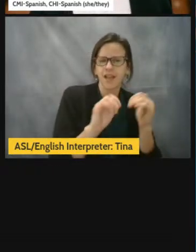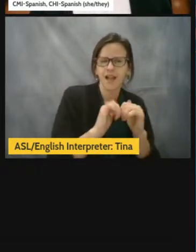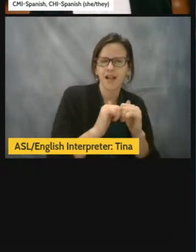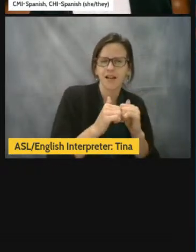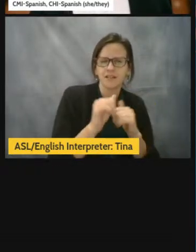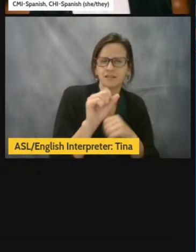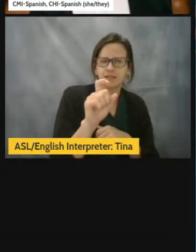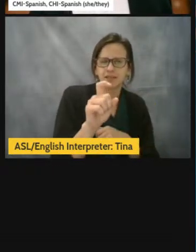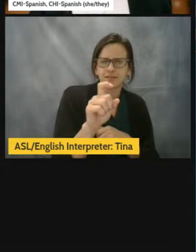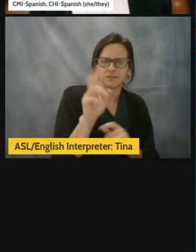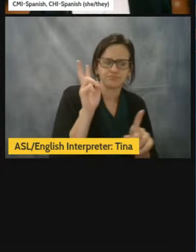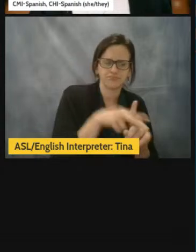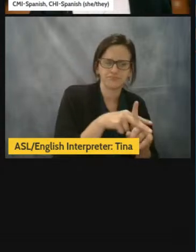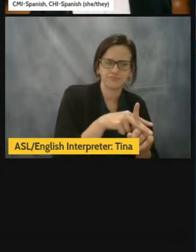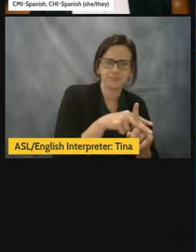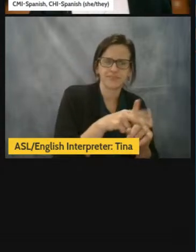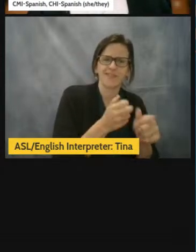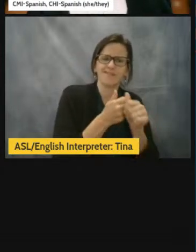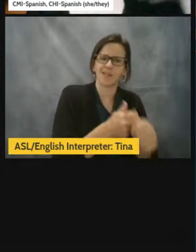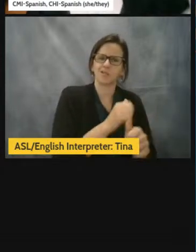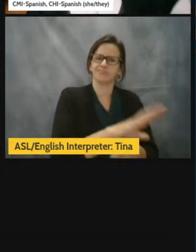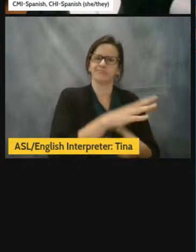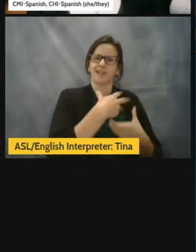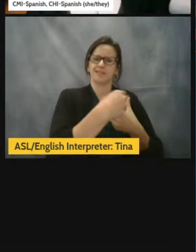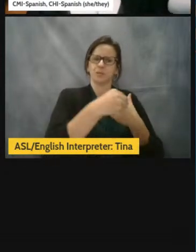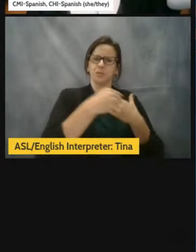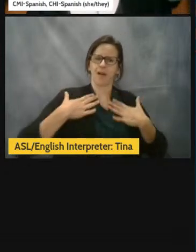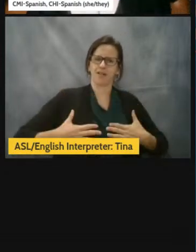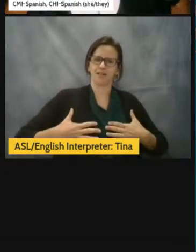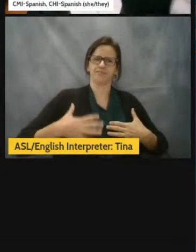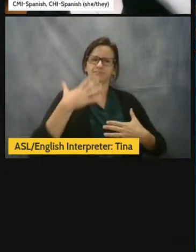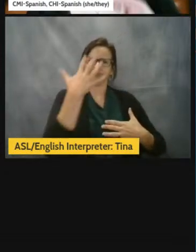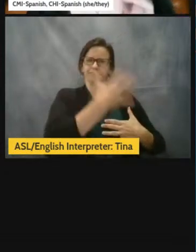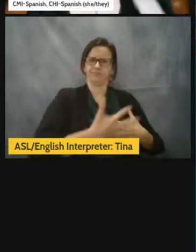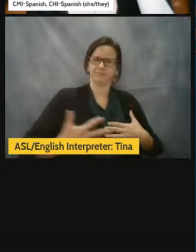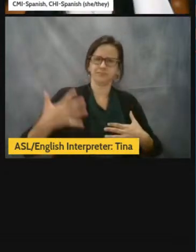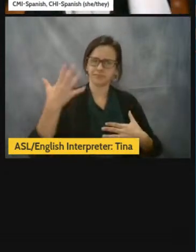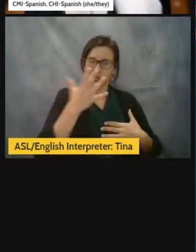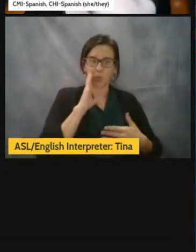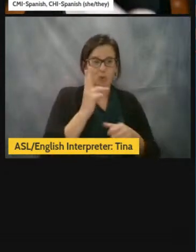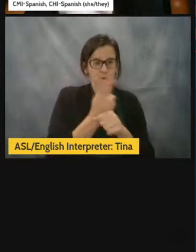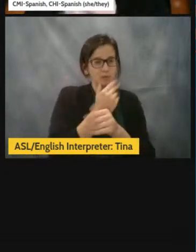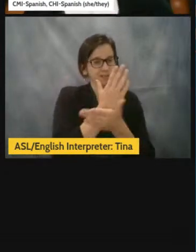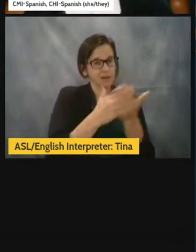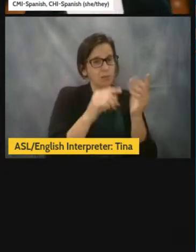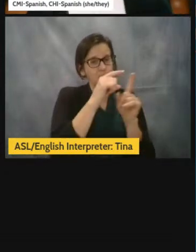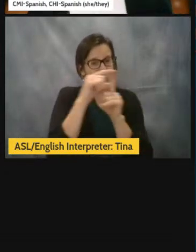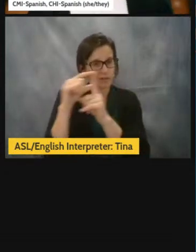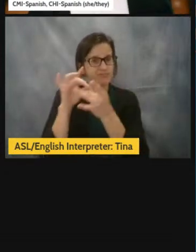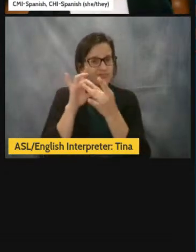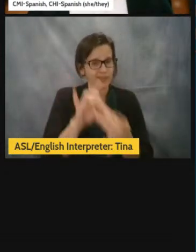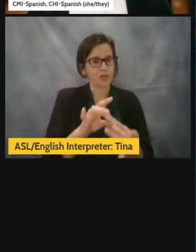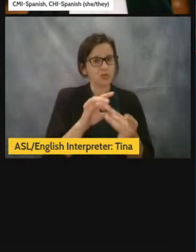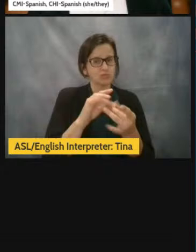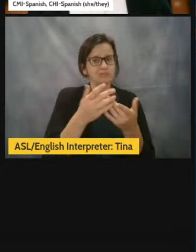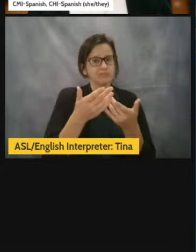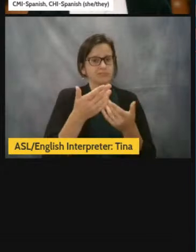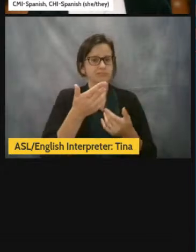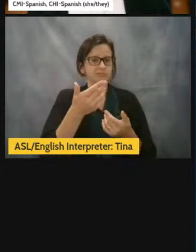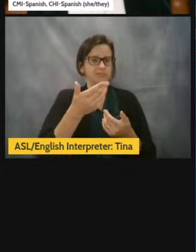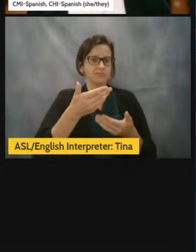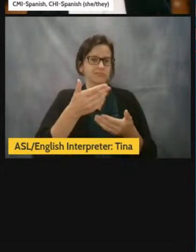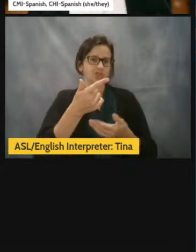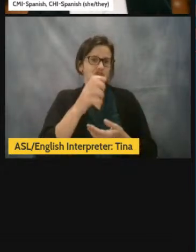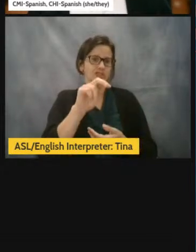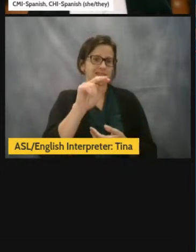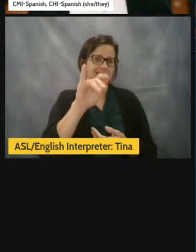genitalia. So I am going to be using some terms related to genitalia here, which should be interesting being